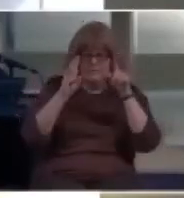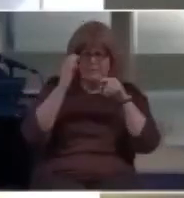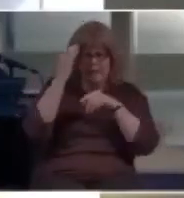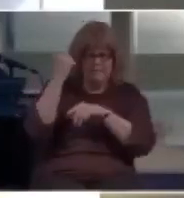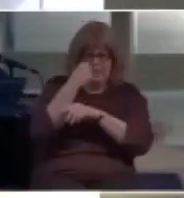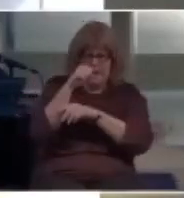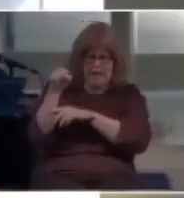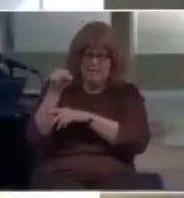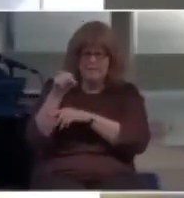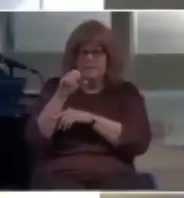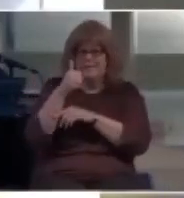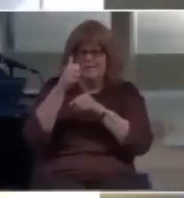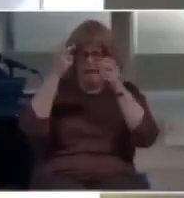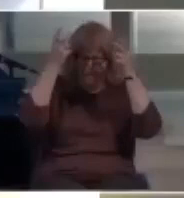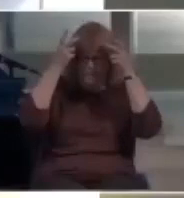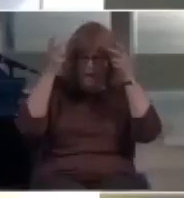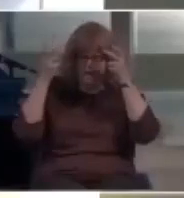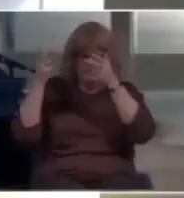10 diadems,